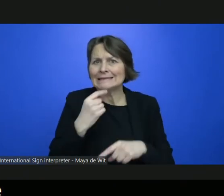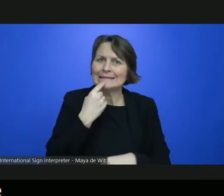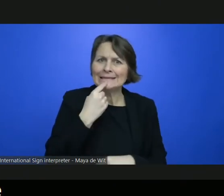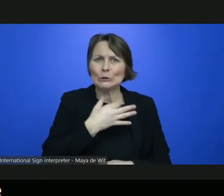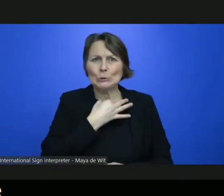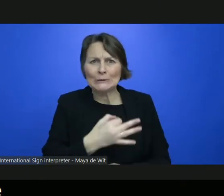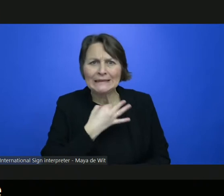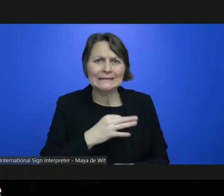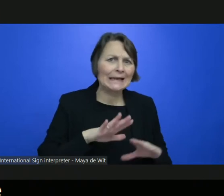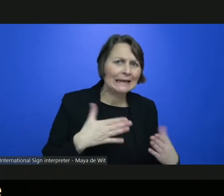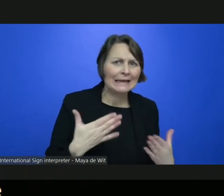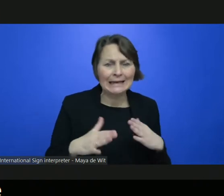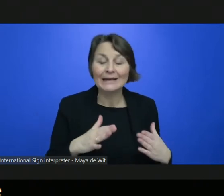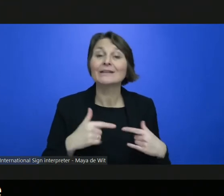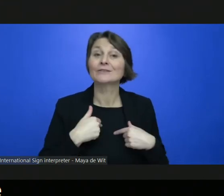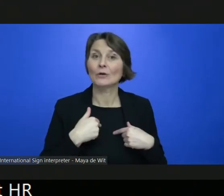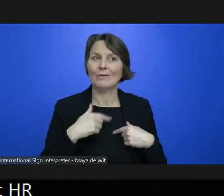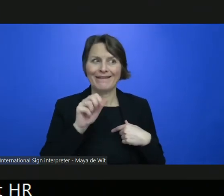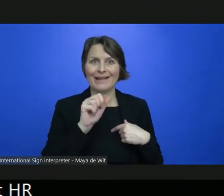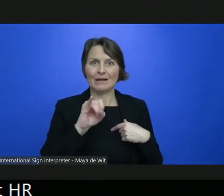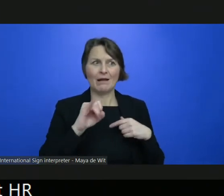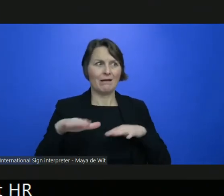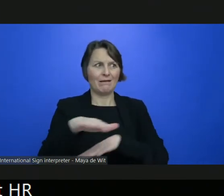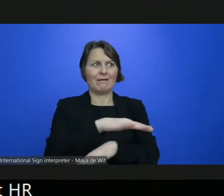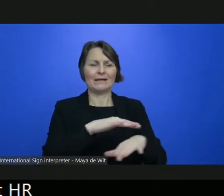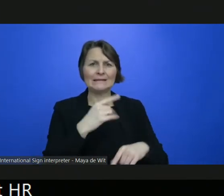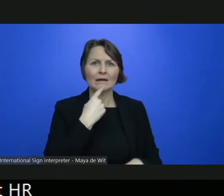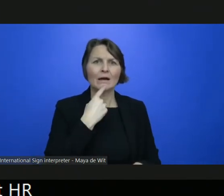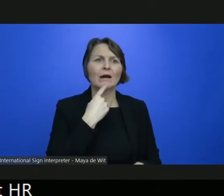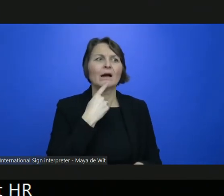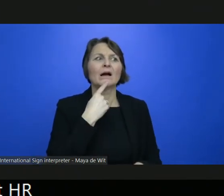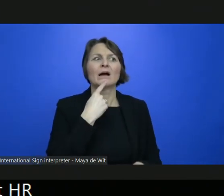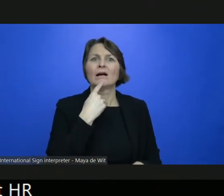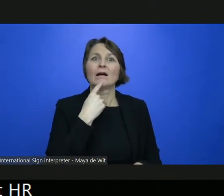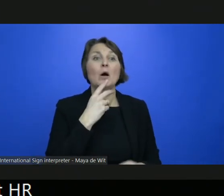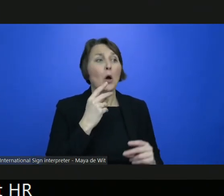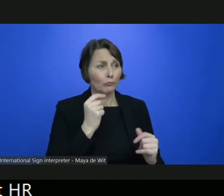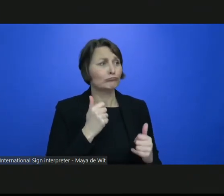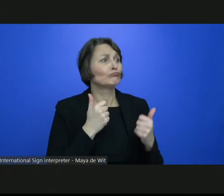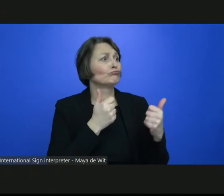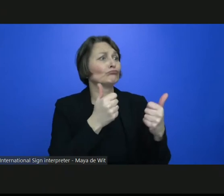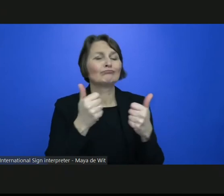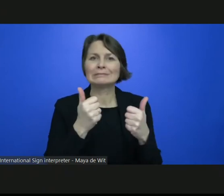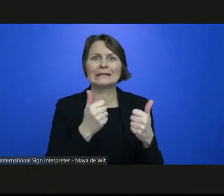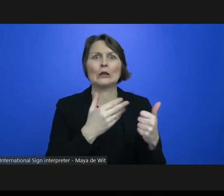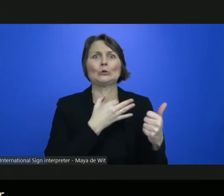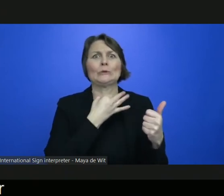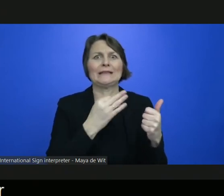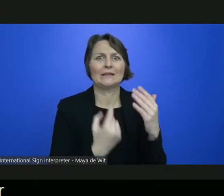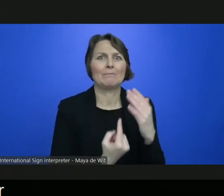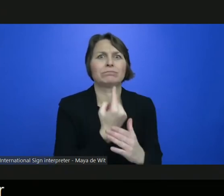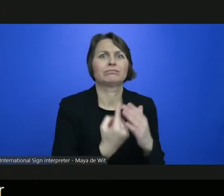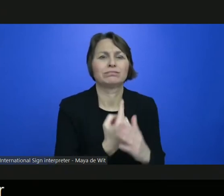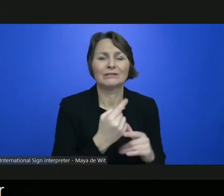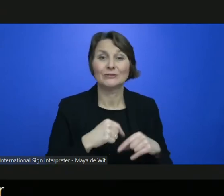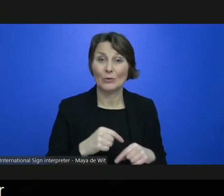HR community starts to better understand the risks that appear when they deploy this technology without really challenging